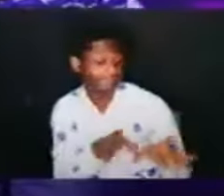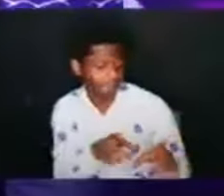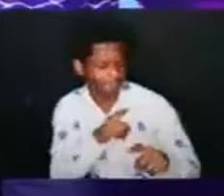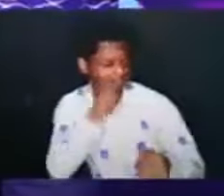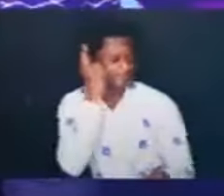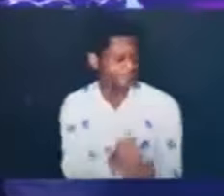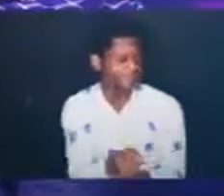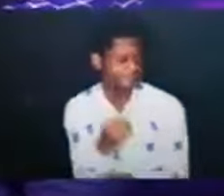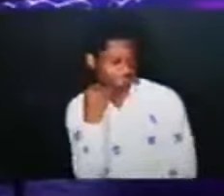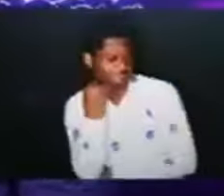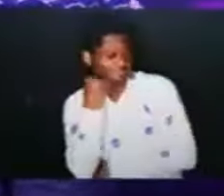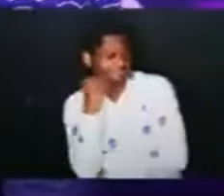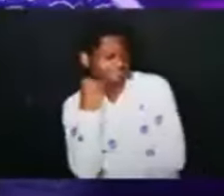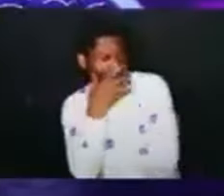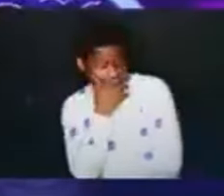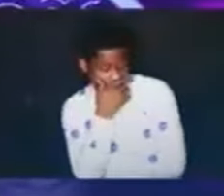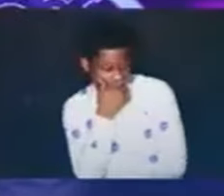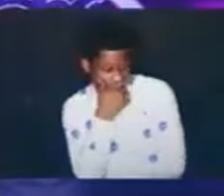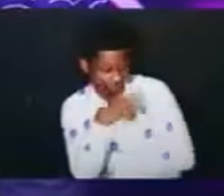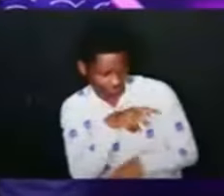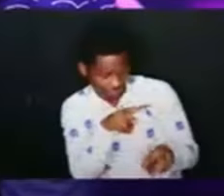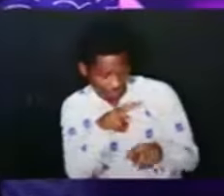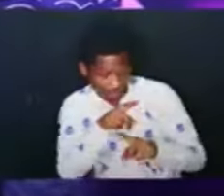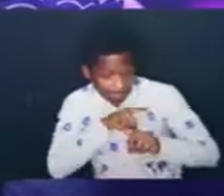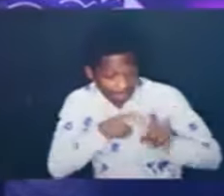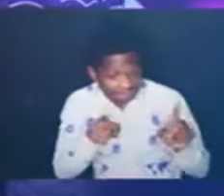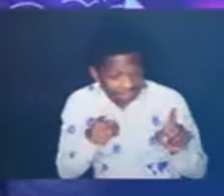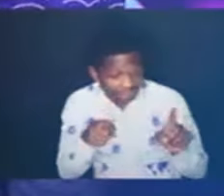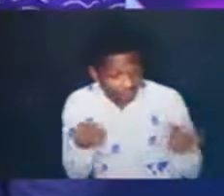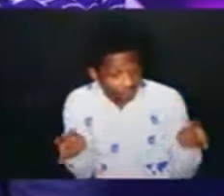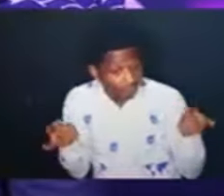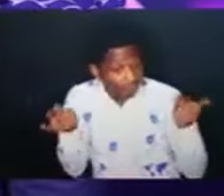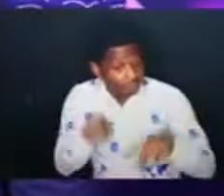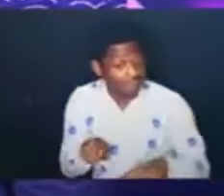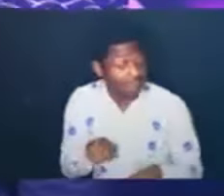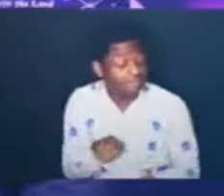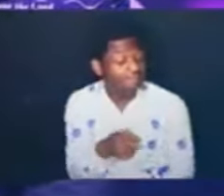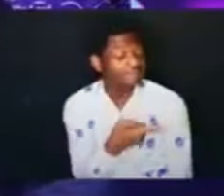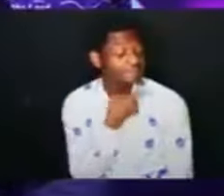But they will always hate you for what you have